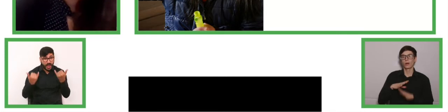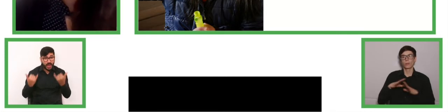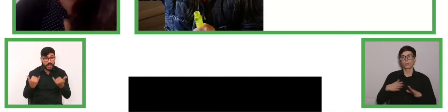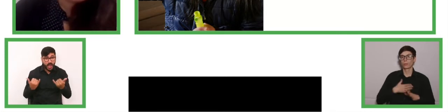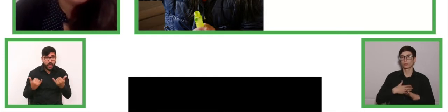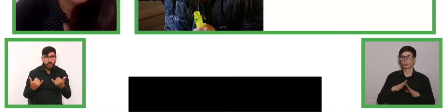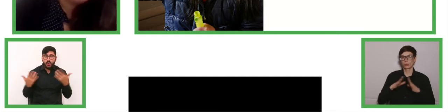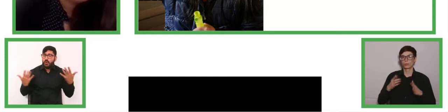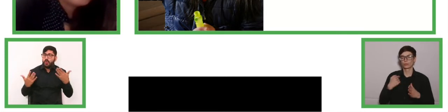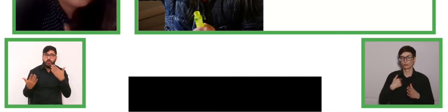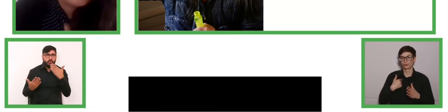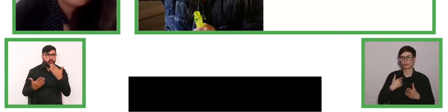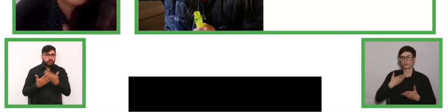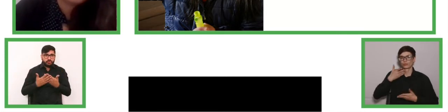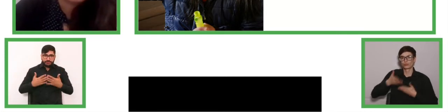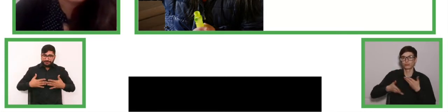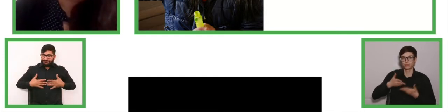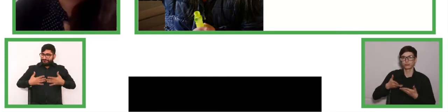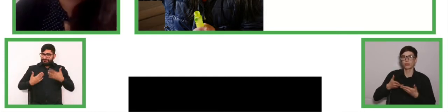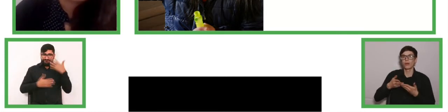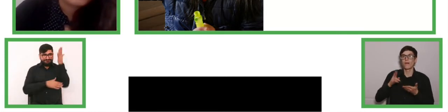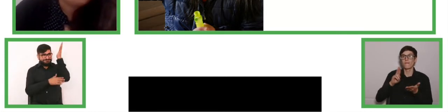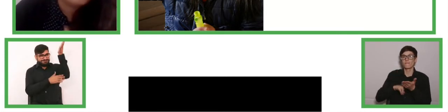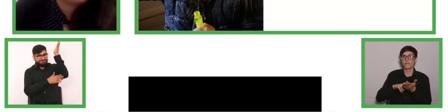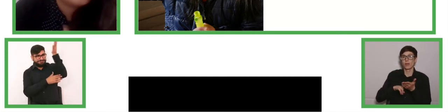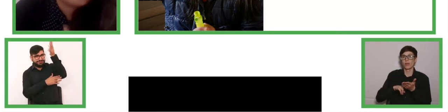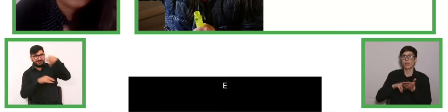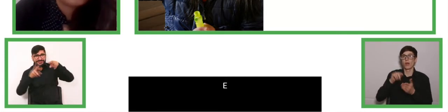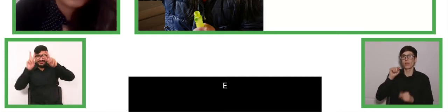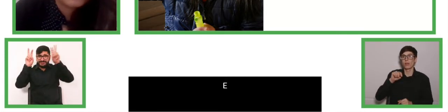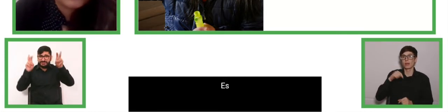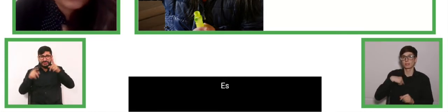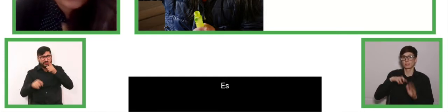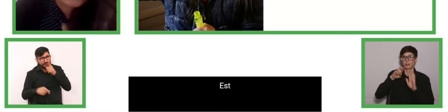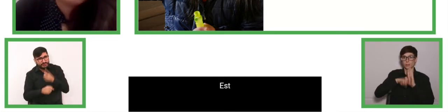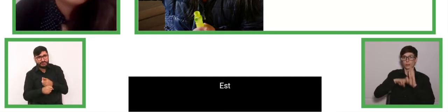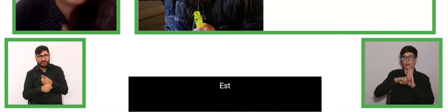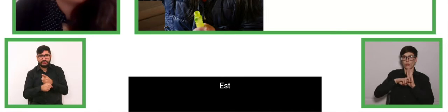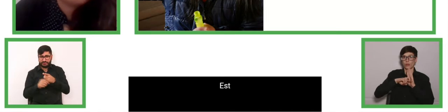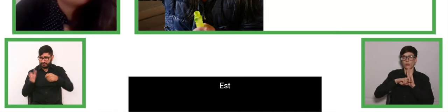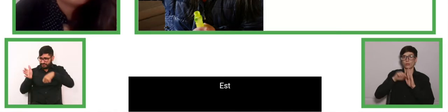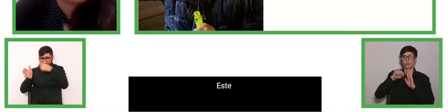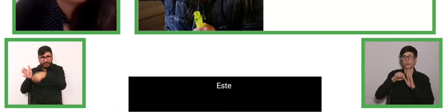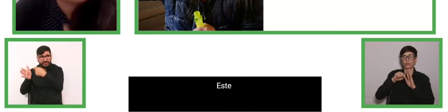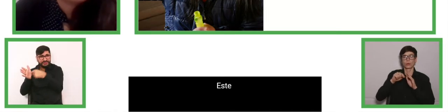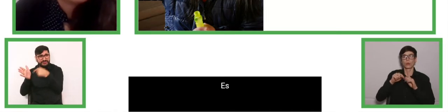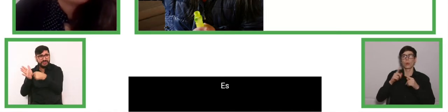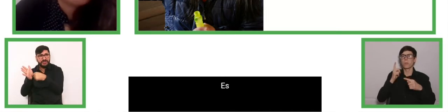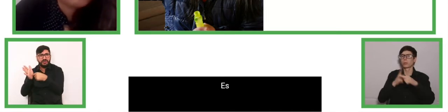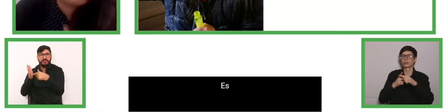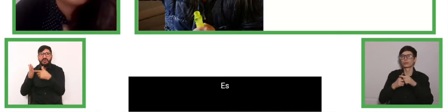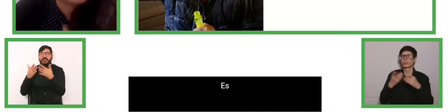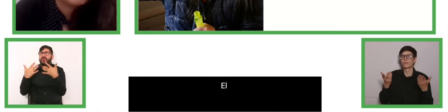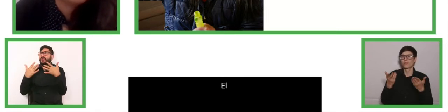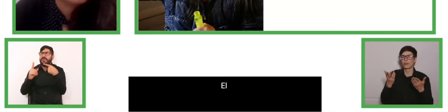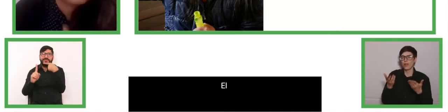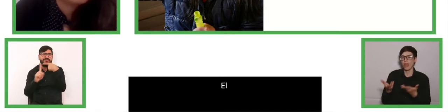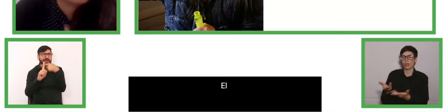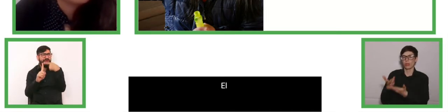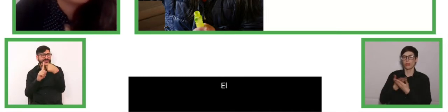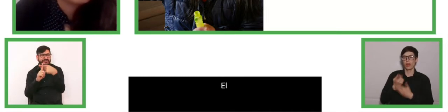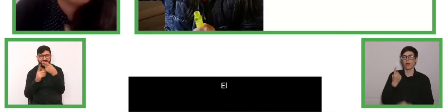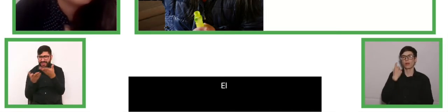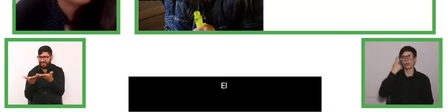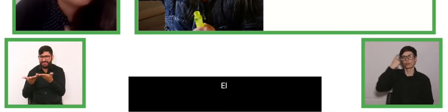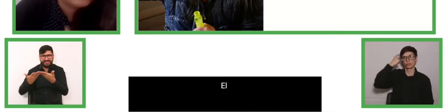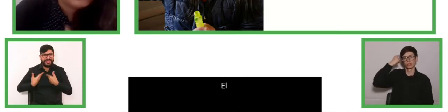As I was saying, this project aims to create awareness of the sexual and reproductive rights of people with intellectual and